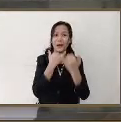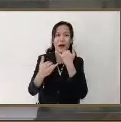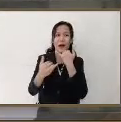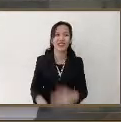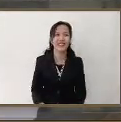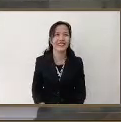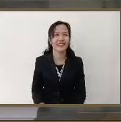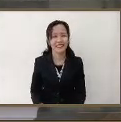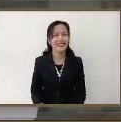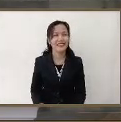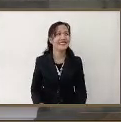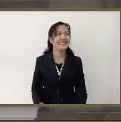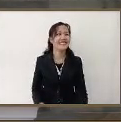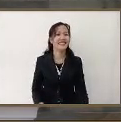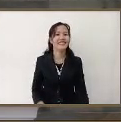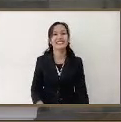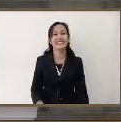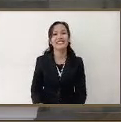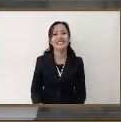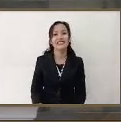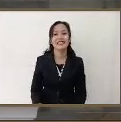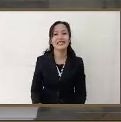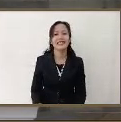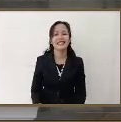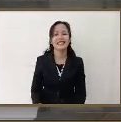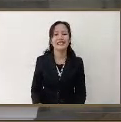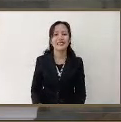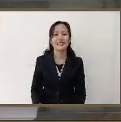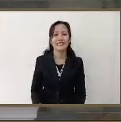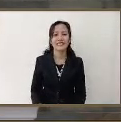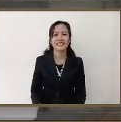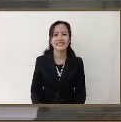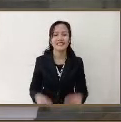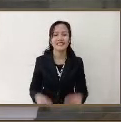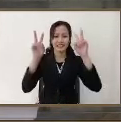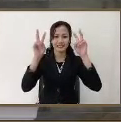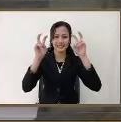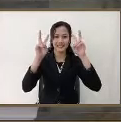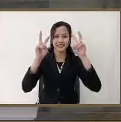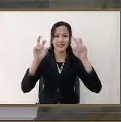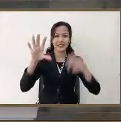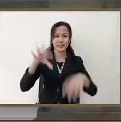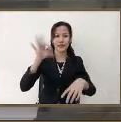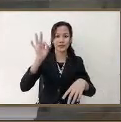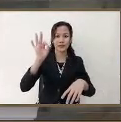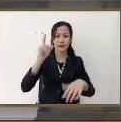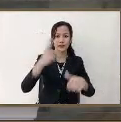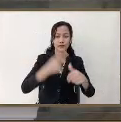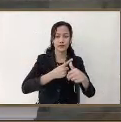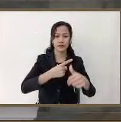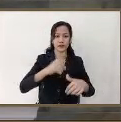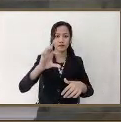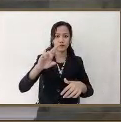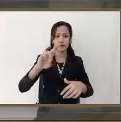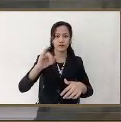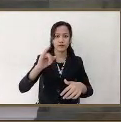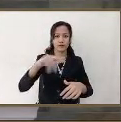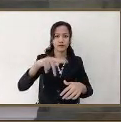down, there are some special phrases na mababasa natin sa 1 Samuel. The first one is crippled